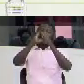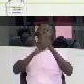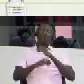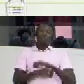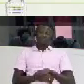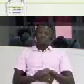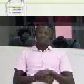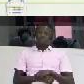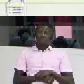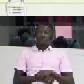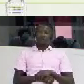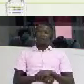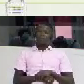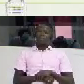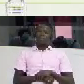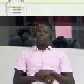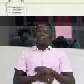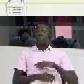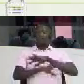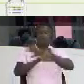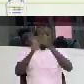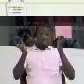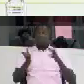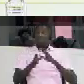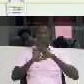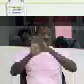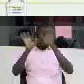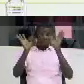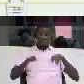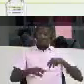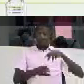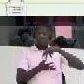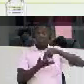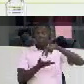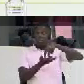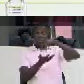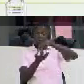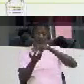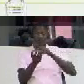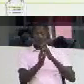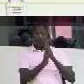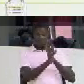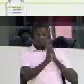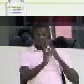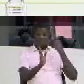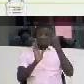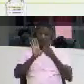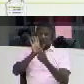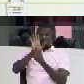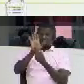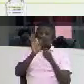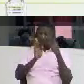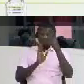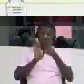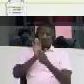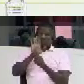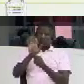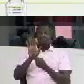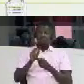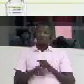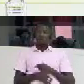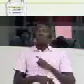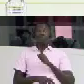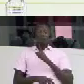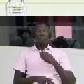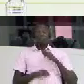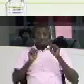whistle parade for a parade for identification. for identification, nga xam ne ñoom lañu identify. so